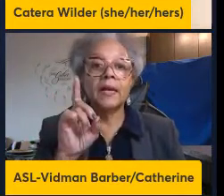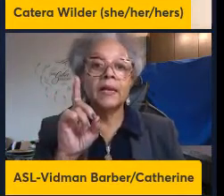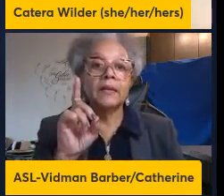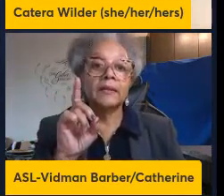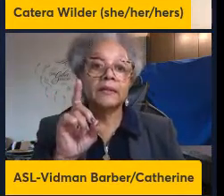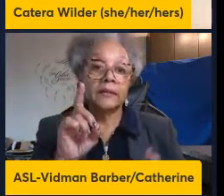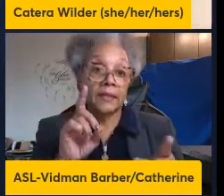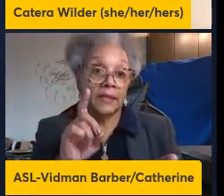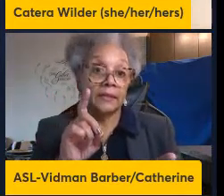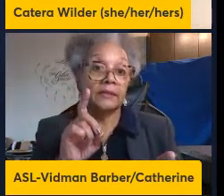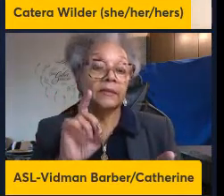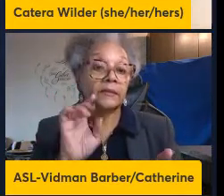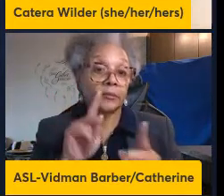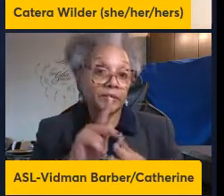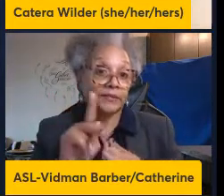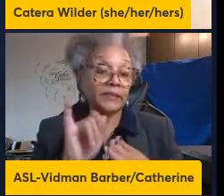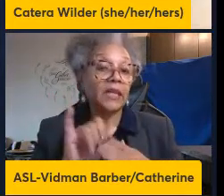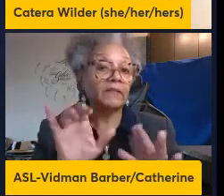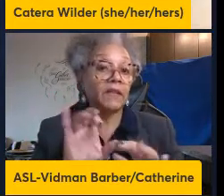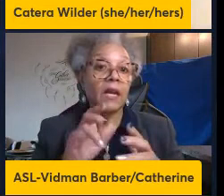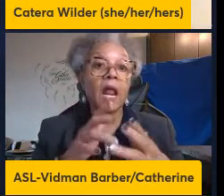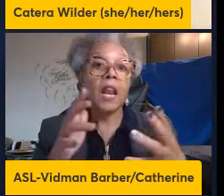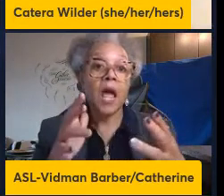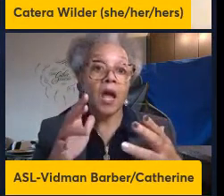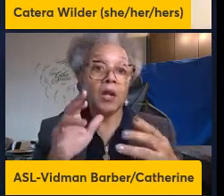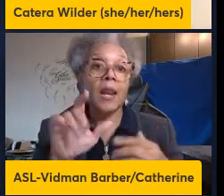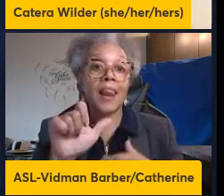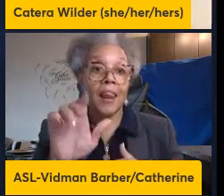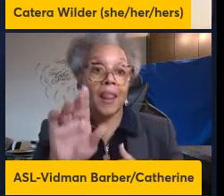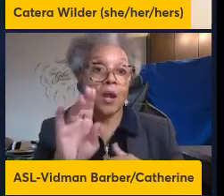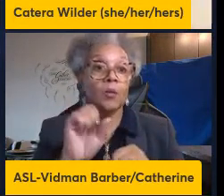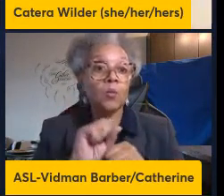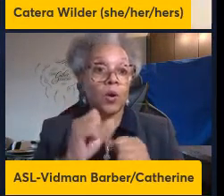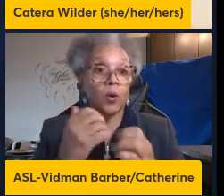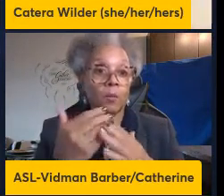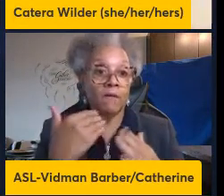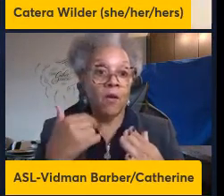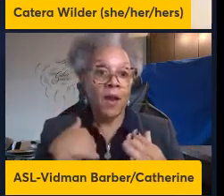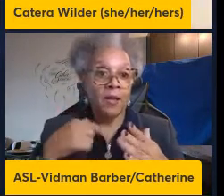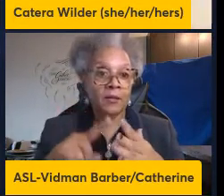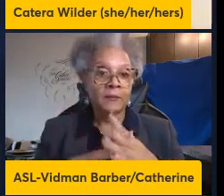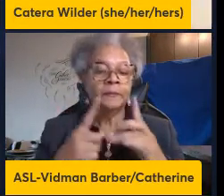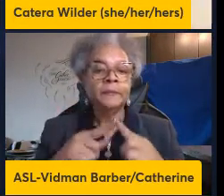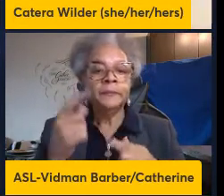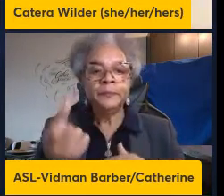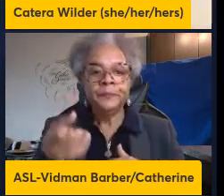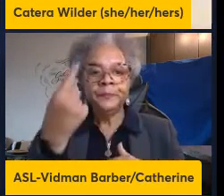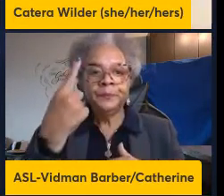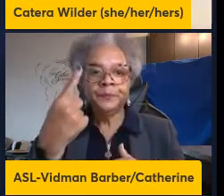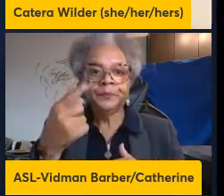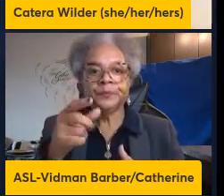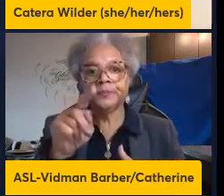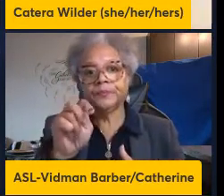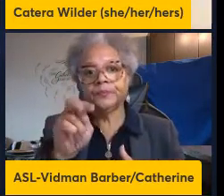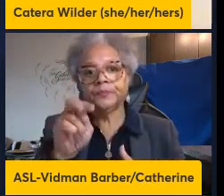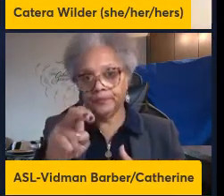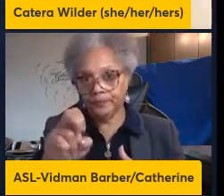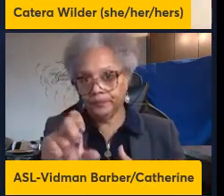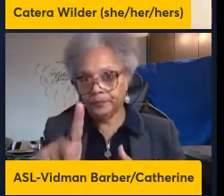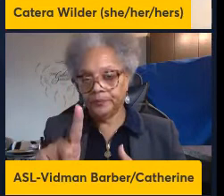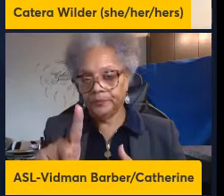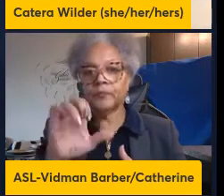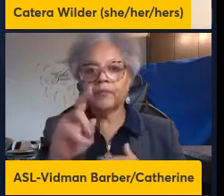Him and his lab had done a lot of work by the time I had started to understand temporal codes that are